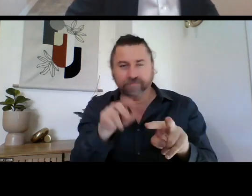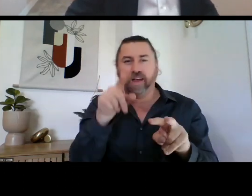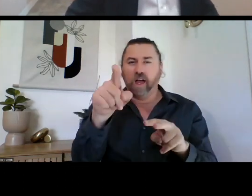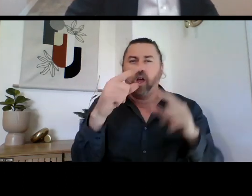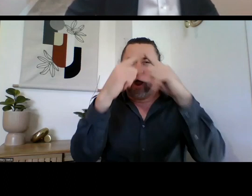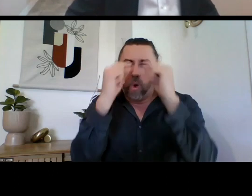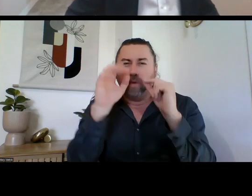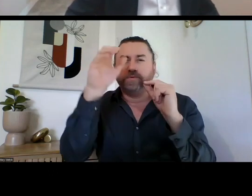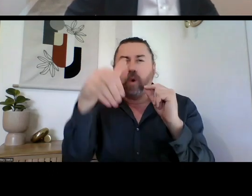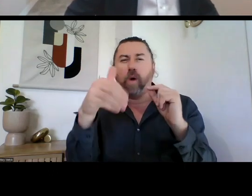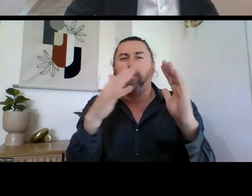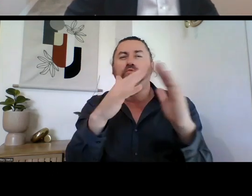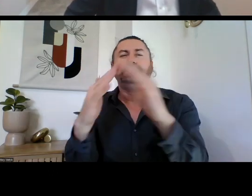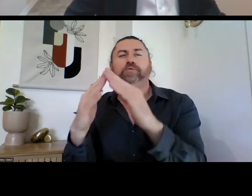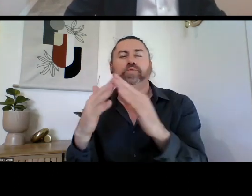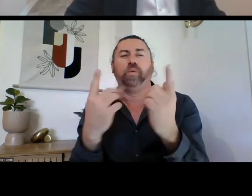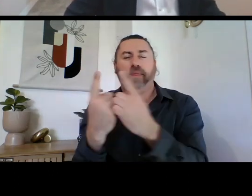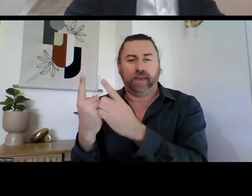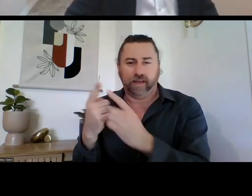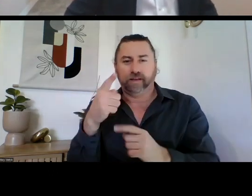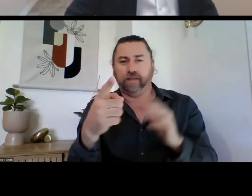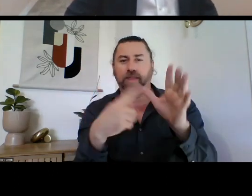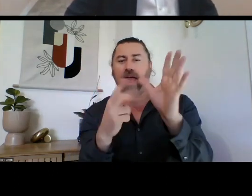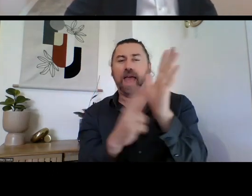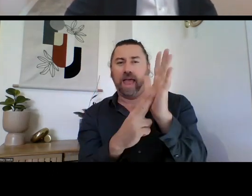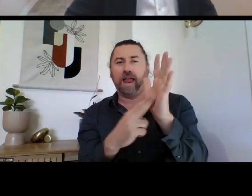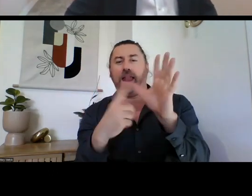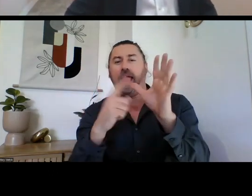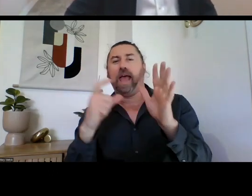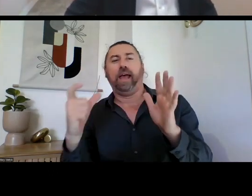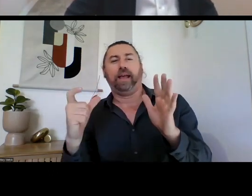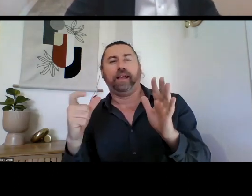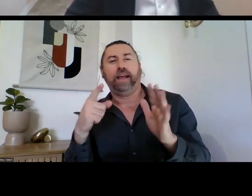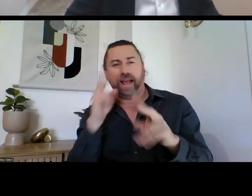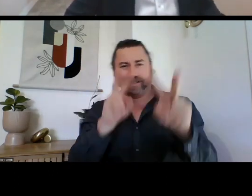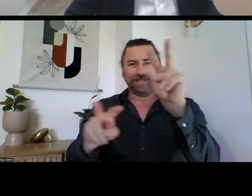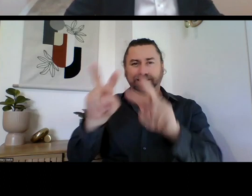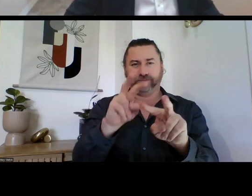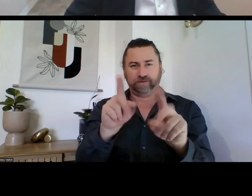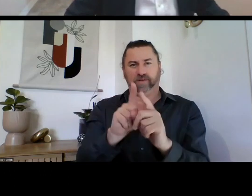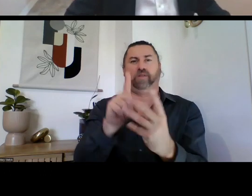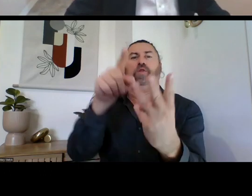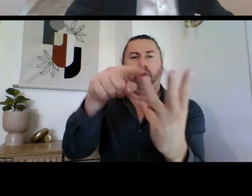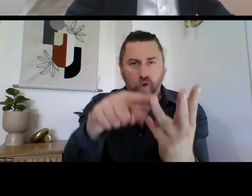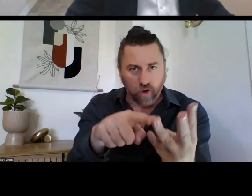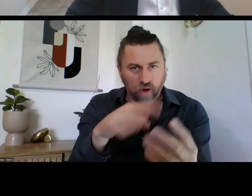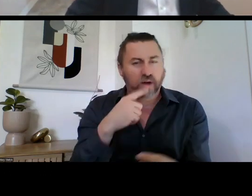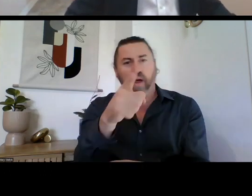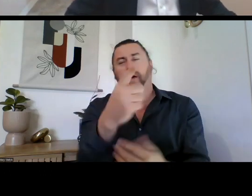residential facility is eligible for. So that's the ANAC assessment organisations. And really, people have told us that this model is